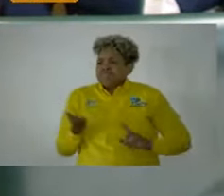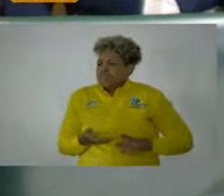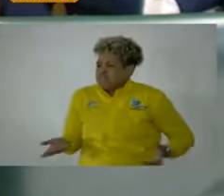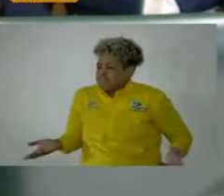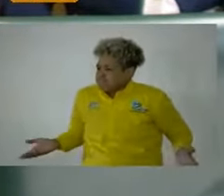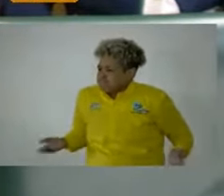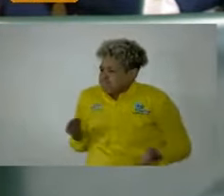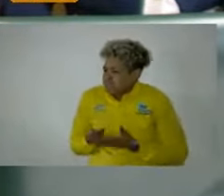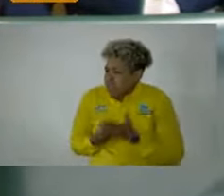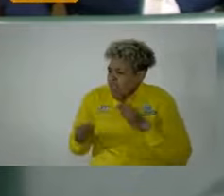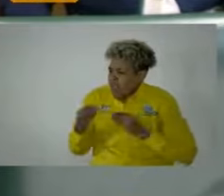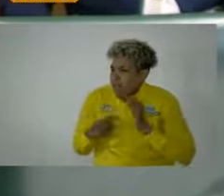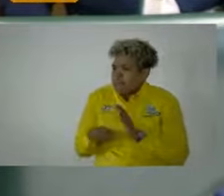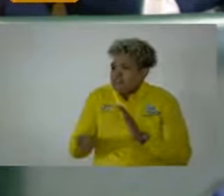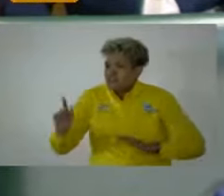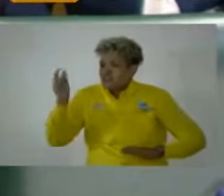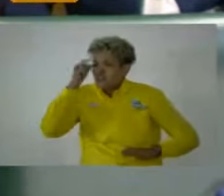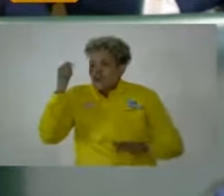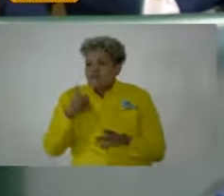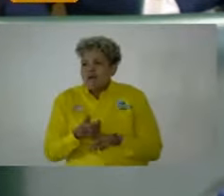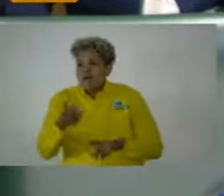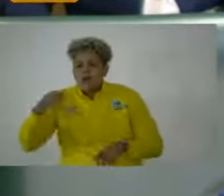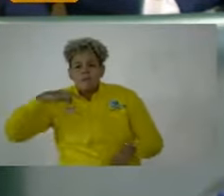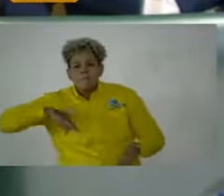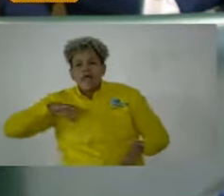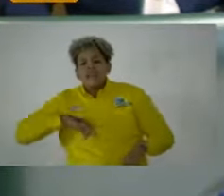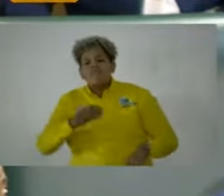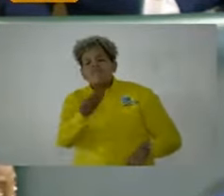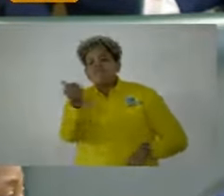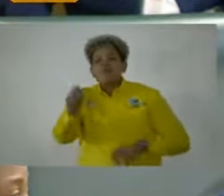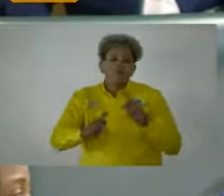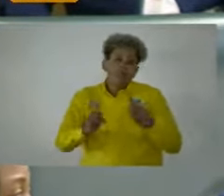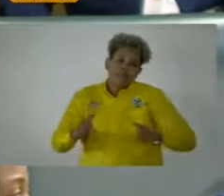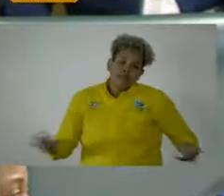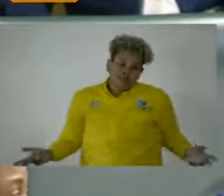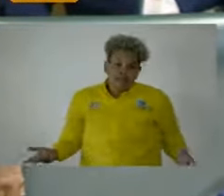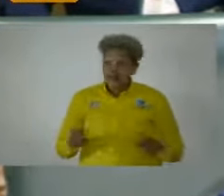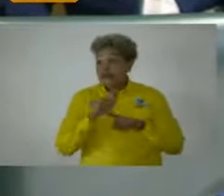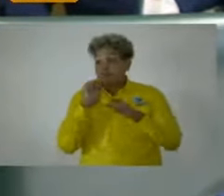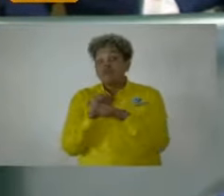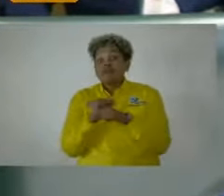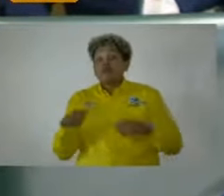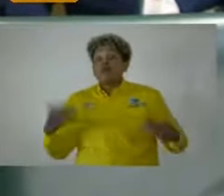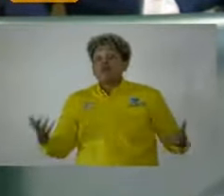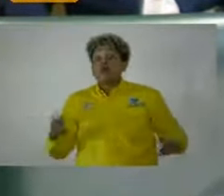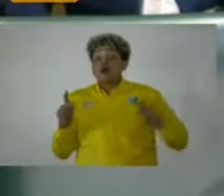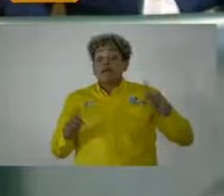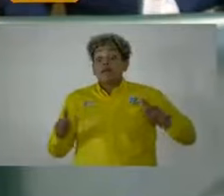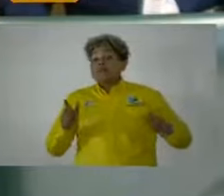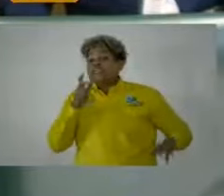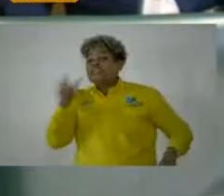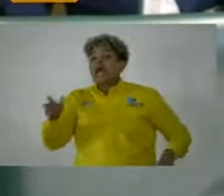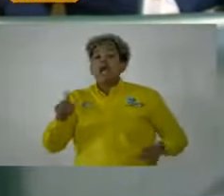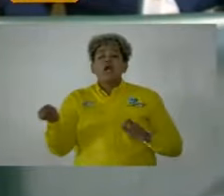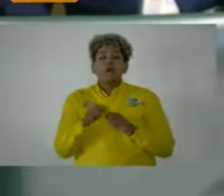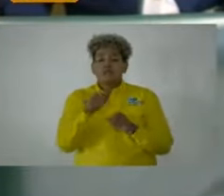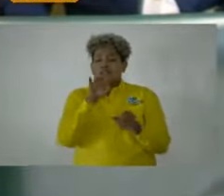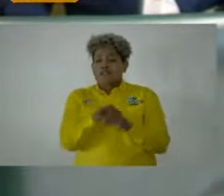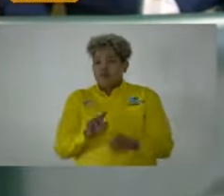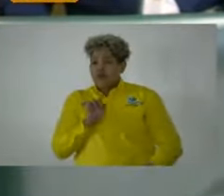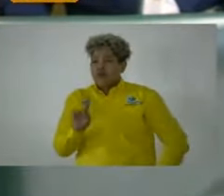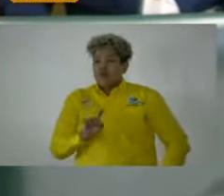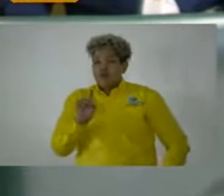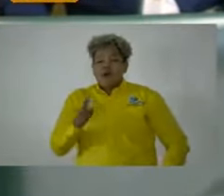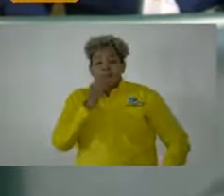because the economic model of this government benefits too few people. Indeed, the people cried out with their ballots